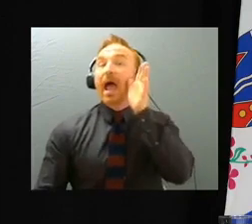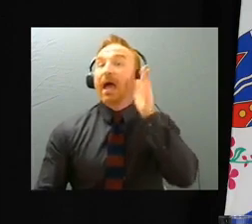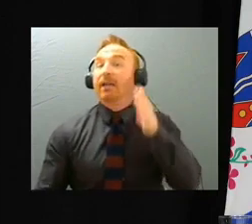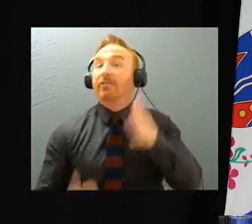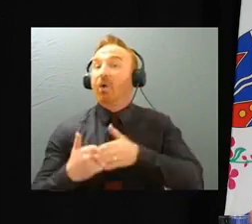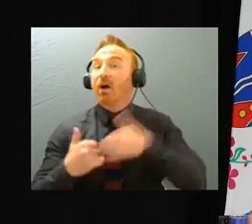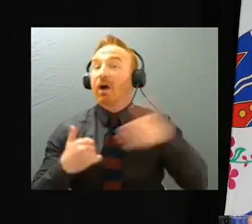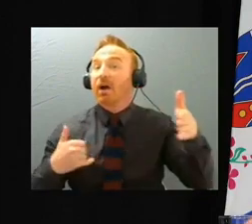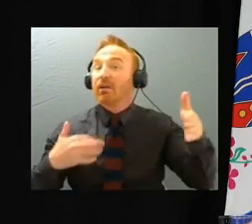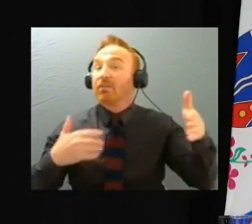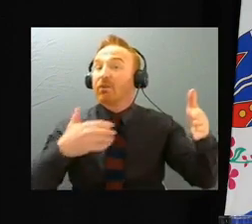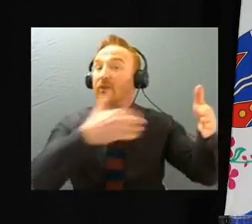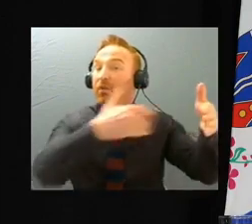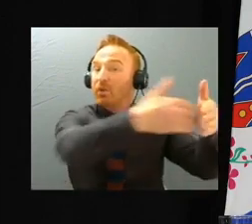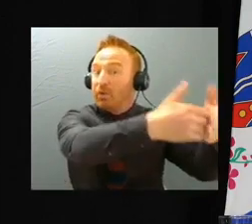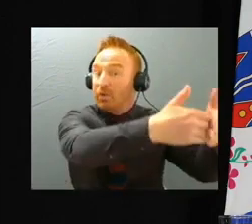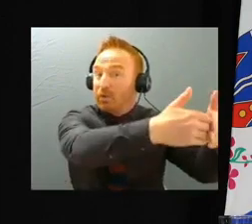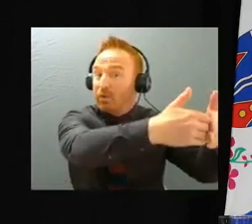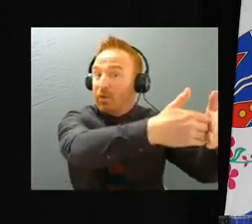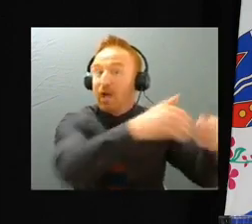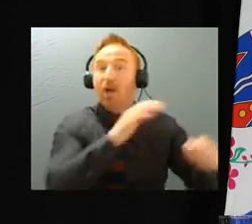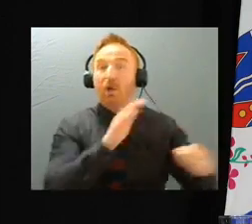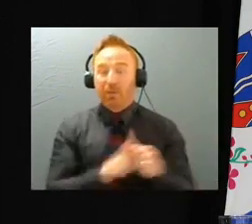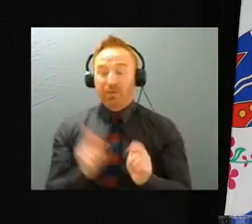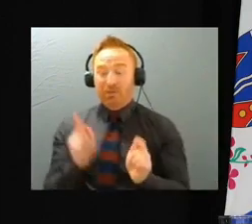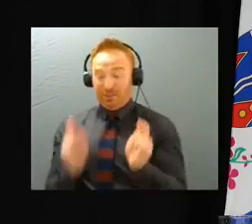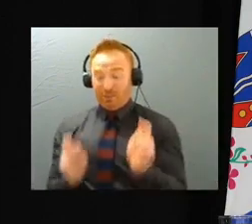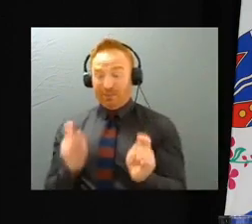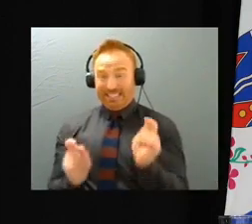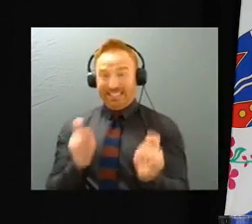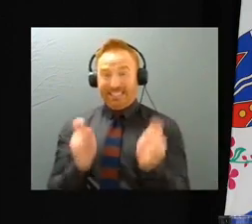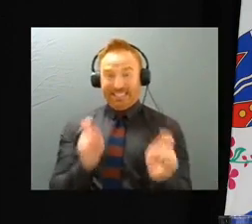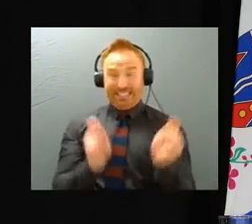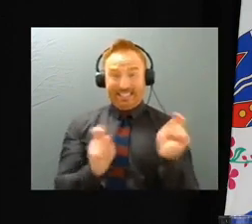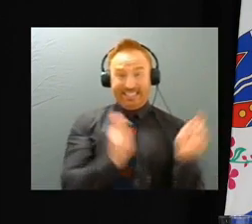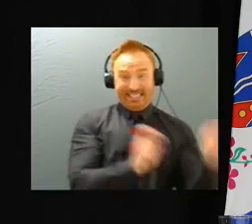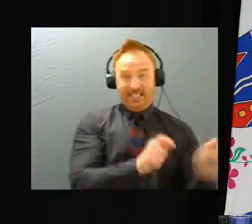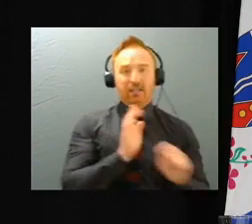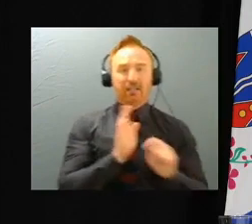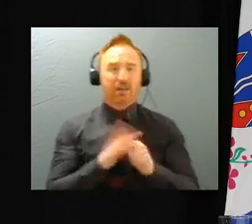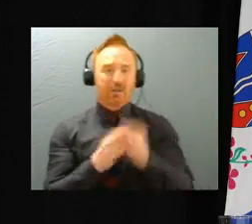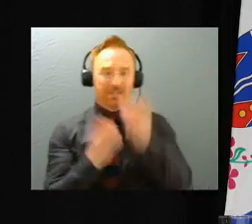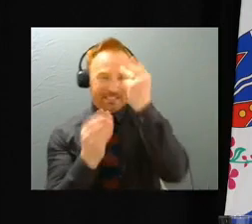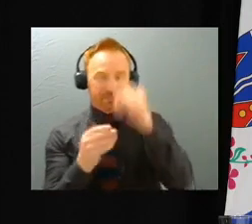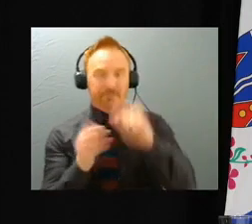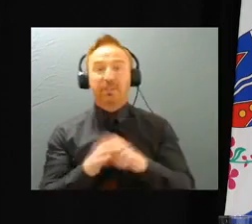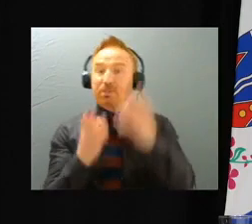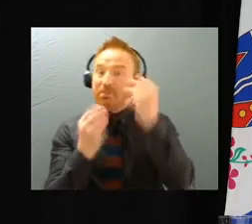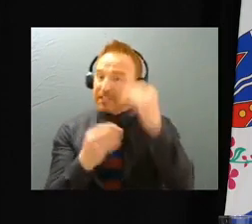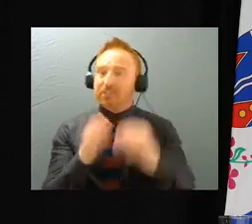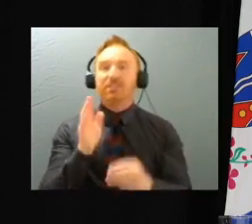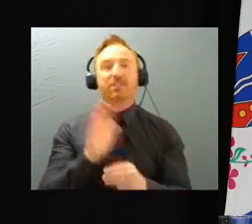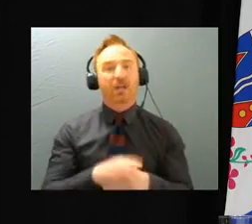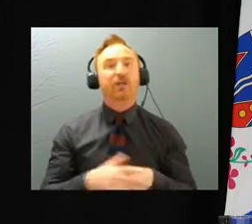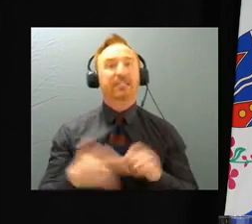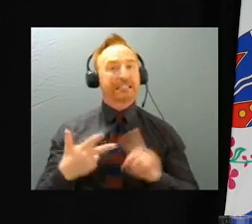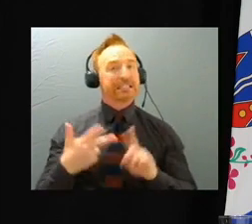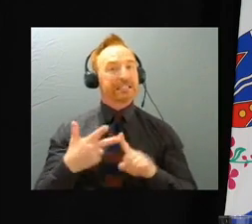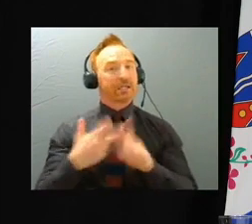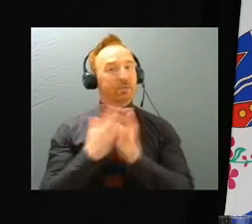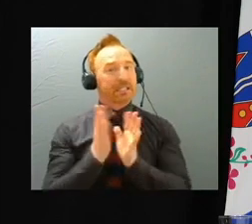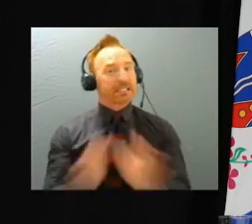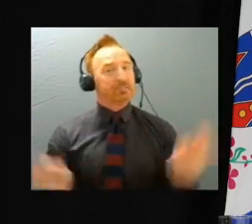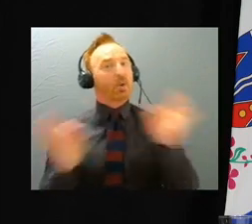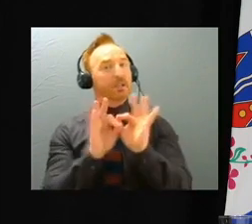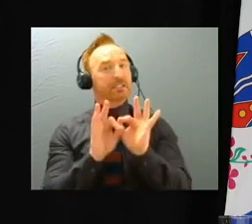doubt we will continue to tweak and refine and reinforce the messages, but they will remain our critical defense. They will keep